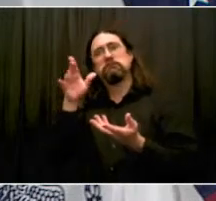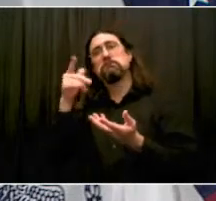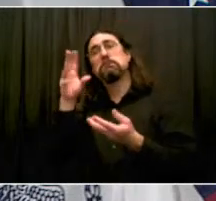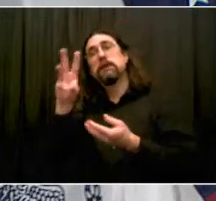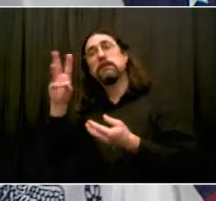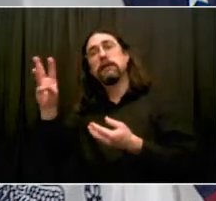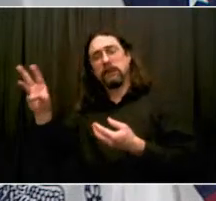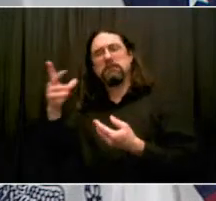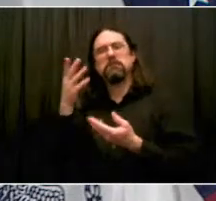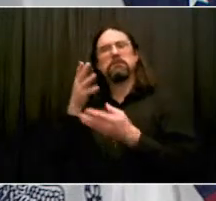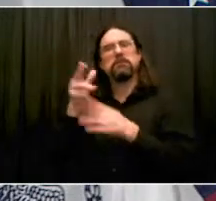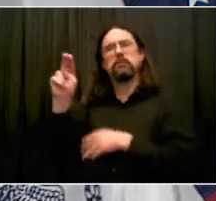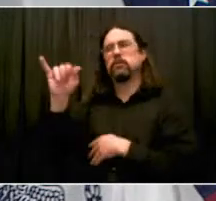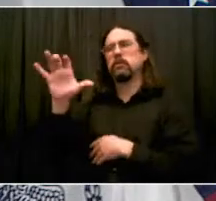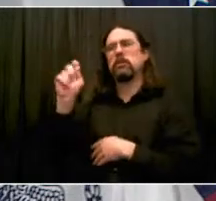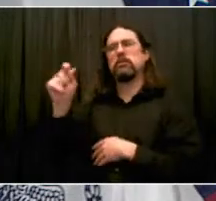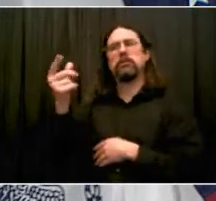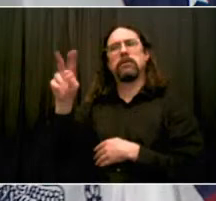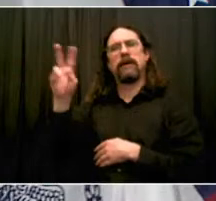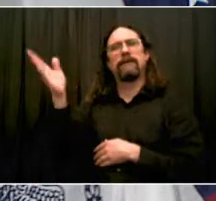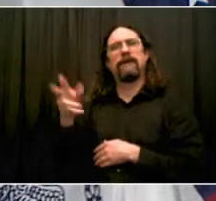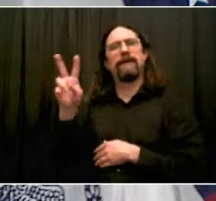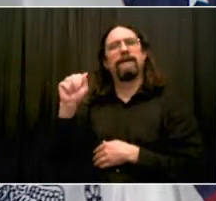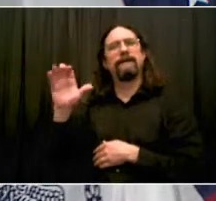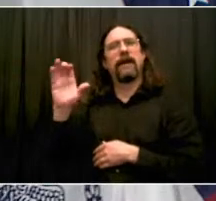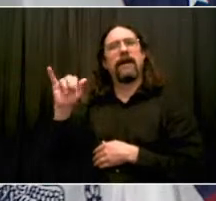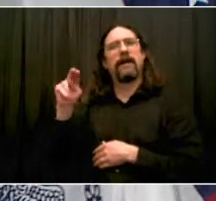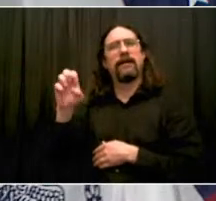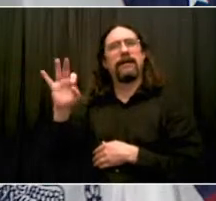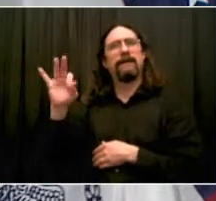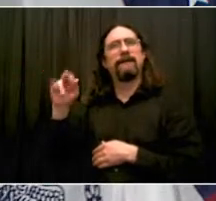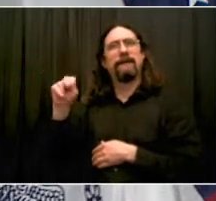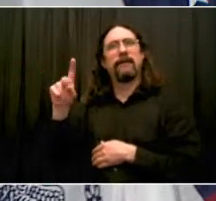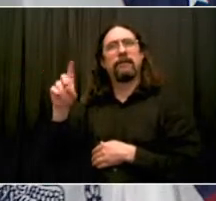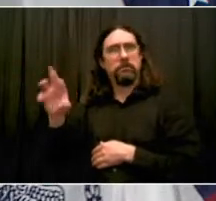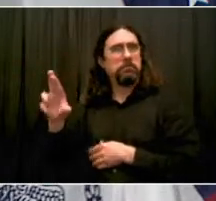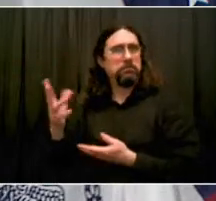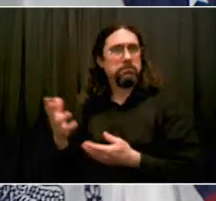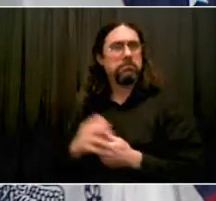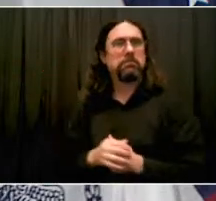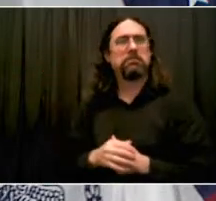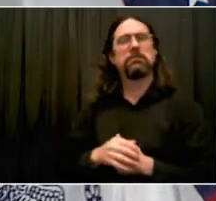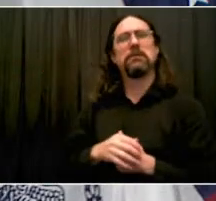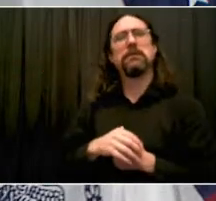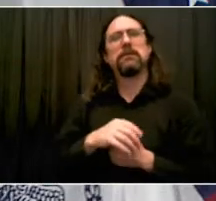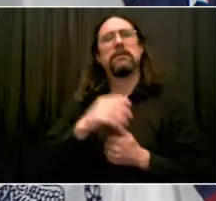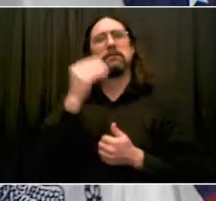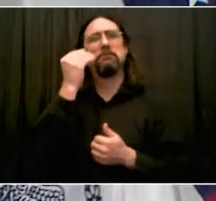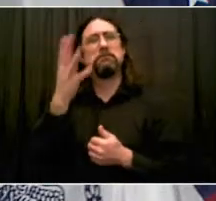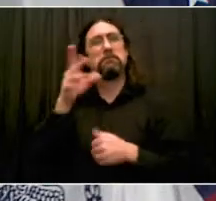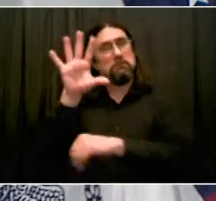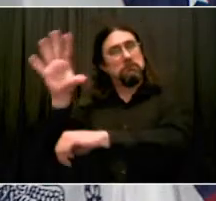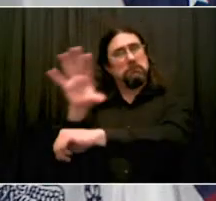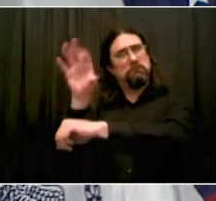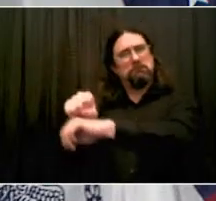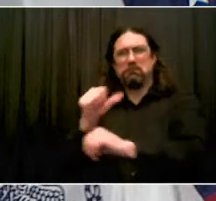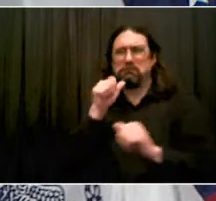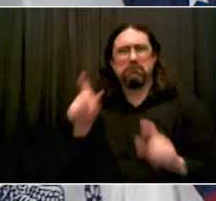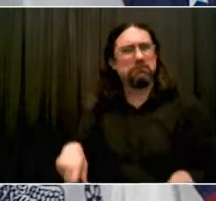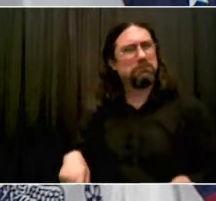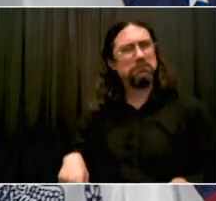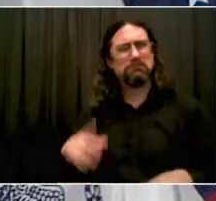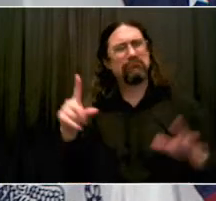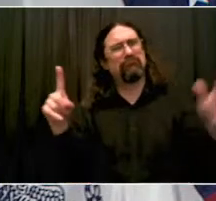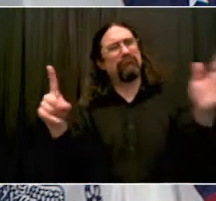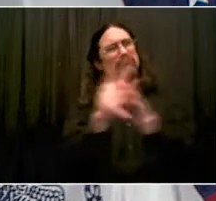around to it, make an appointment right now or just walk in at dozens and dozens of city sites all over the